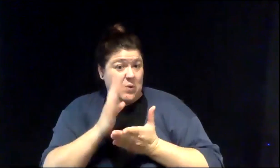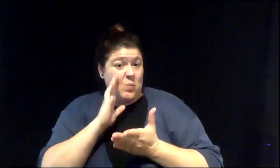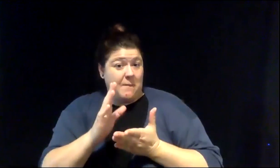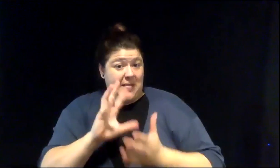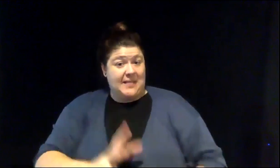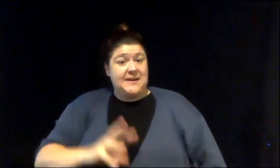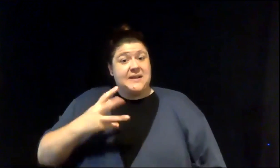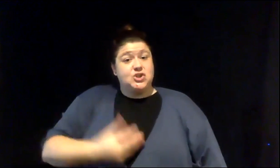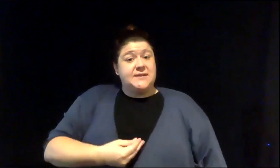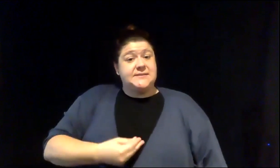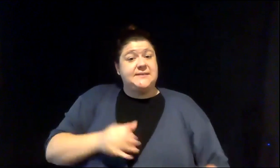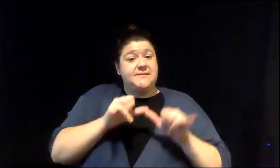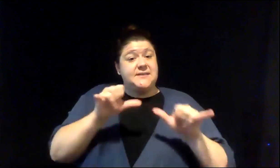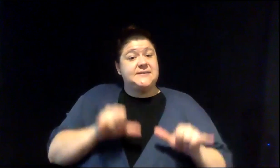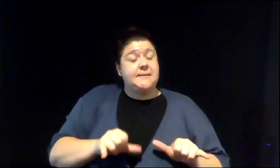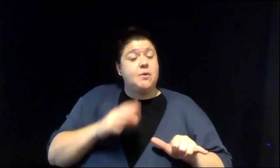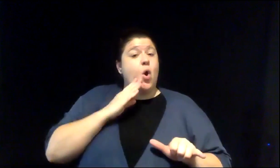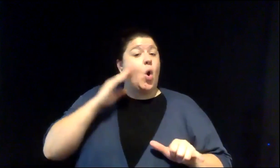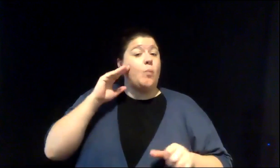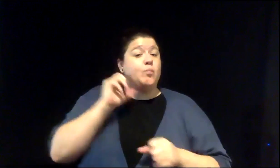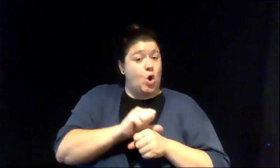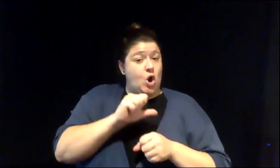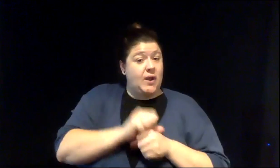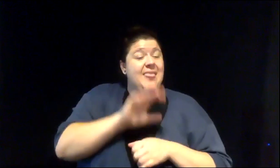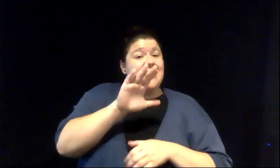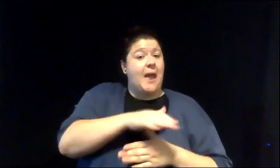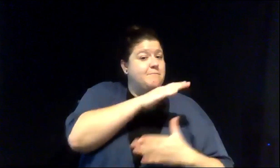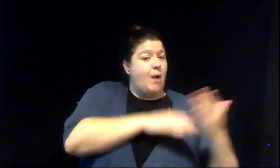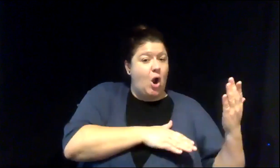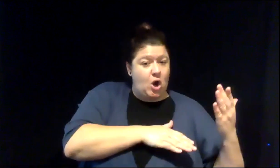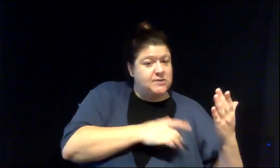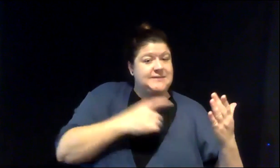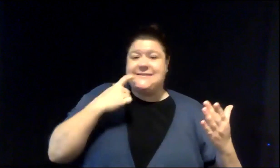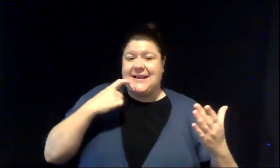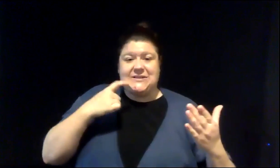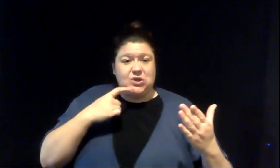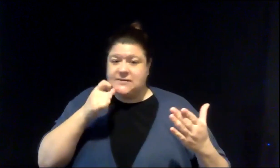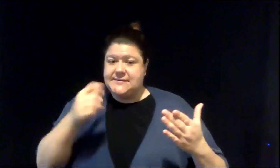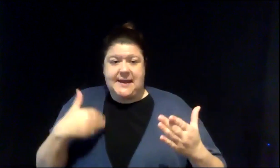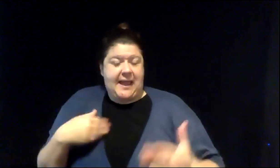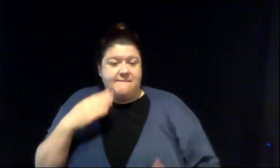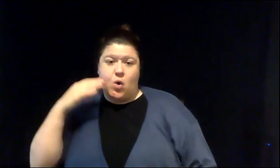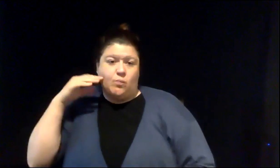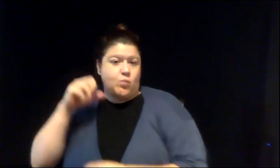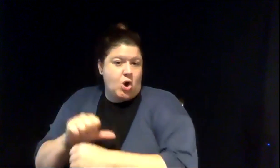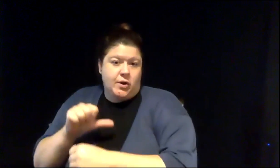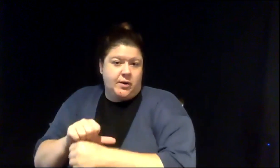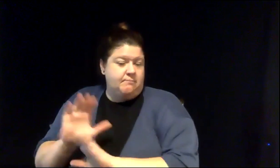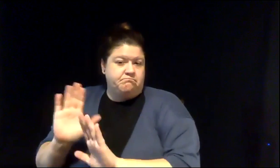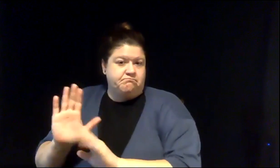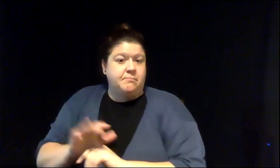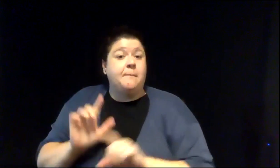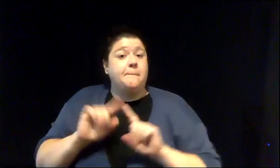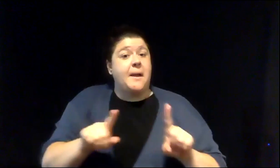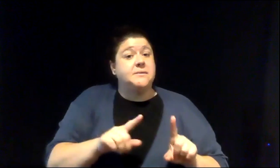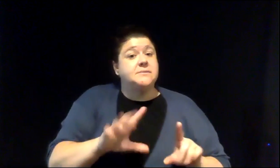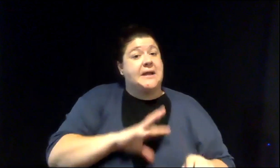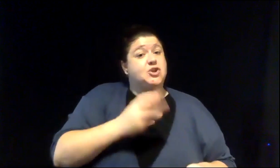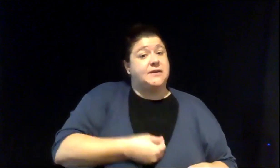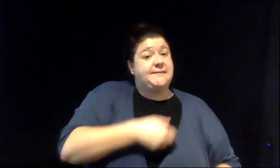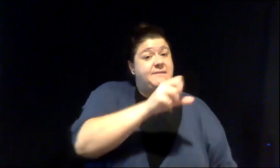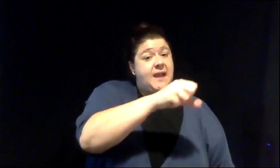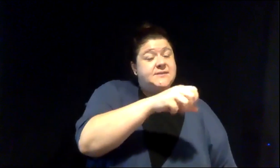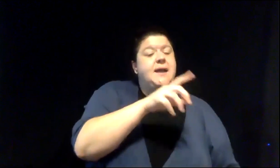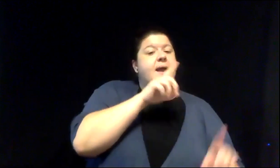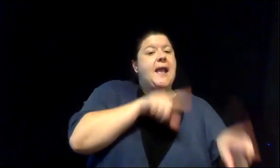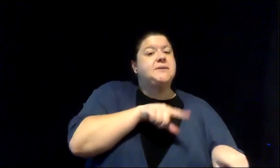digestive system. There is homework only in the digestive system. There is no homework on the dental system. And make sure that you answer the